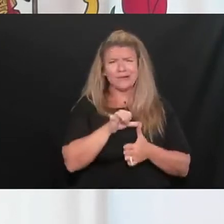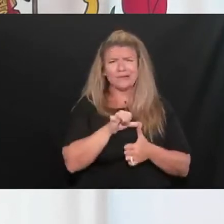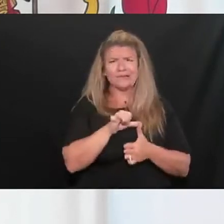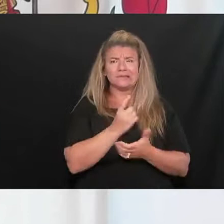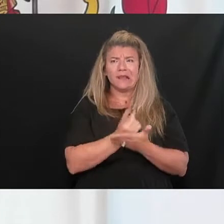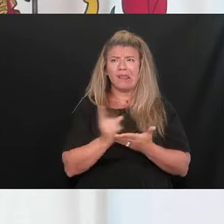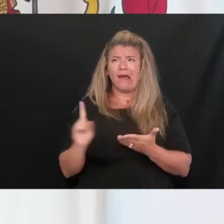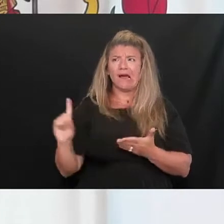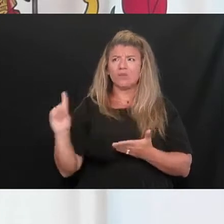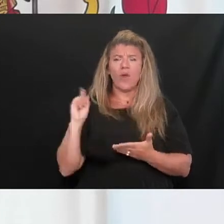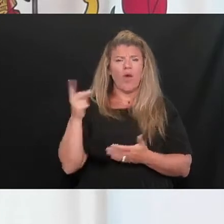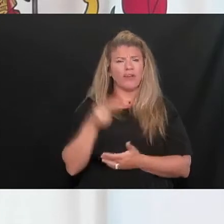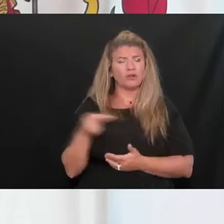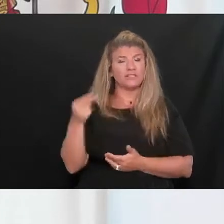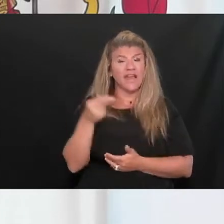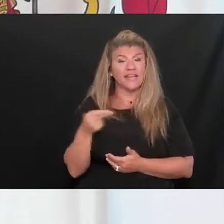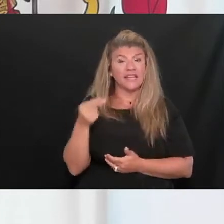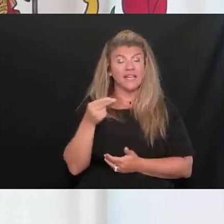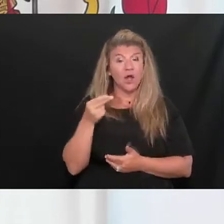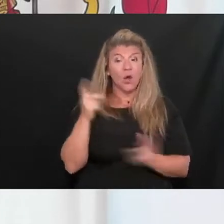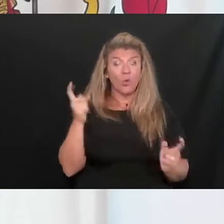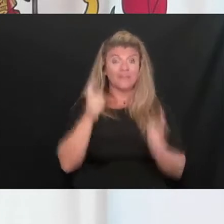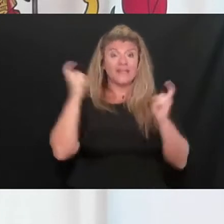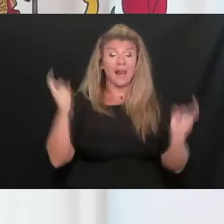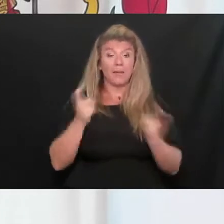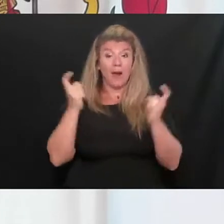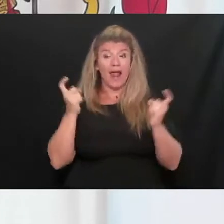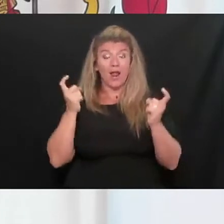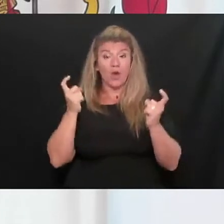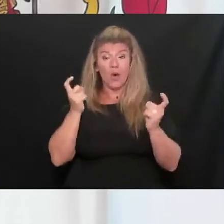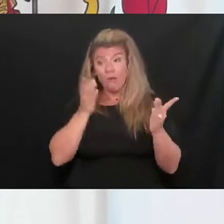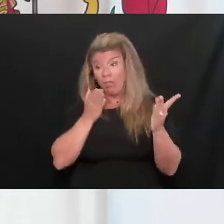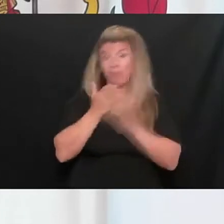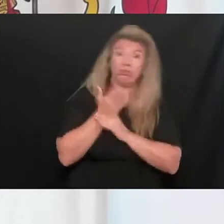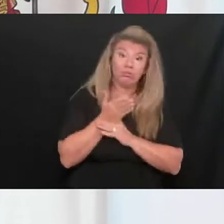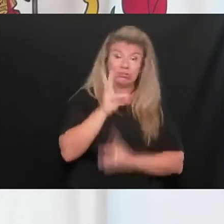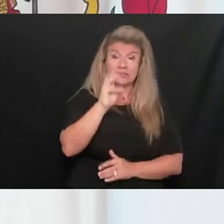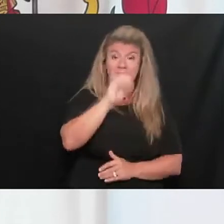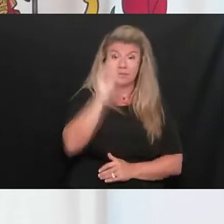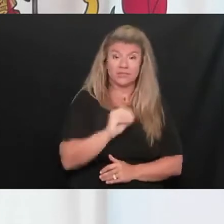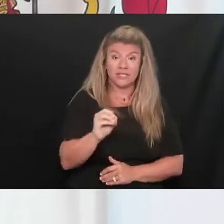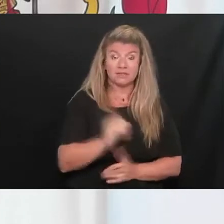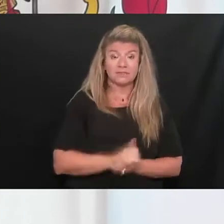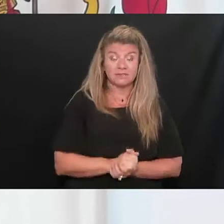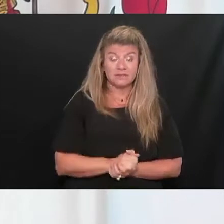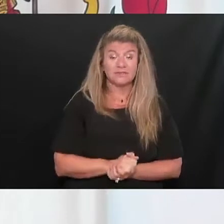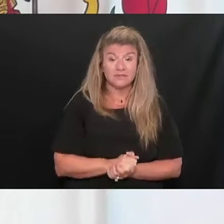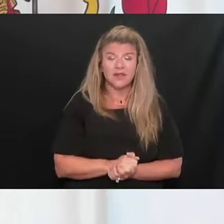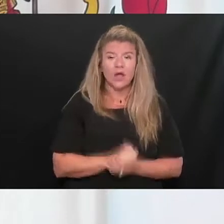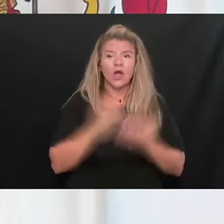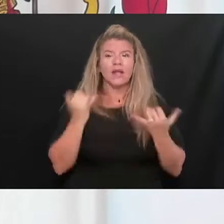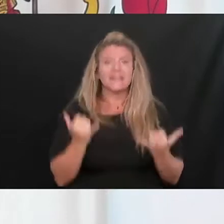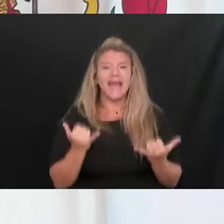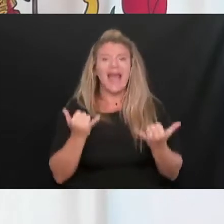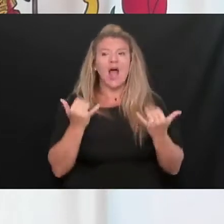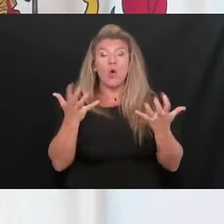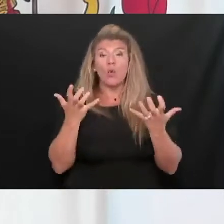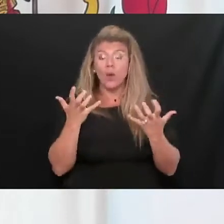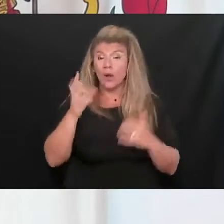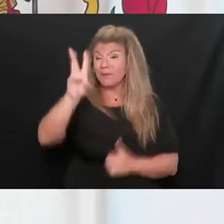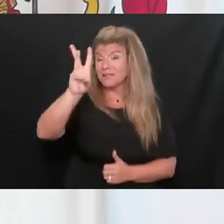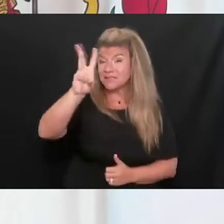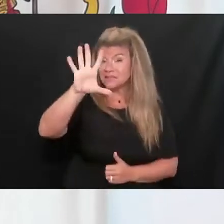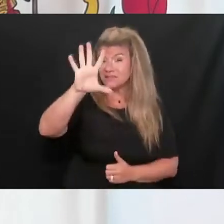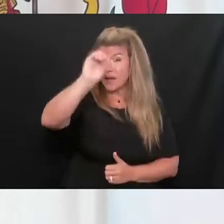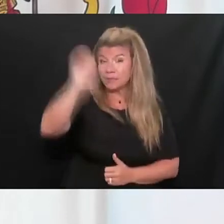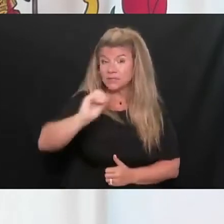last Thursday, we celebrated, we broke the 60 barrier. We're trying to target to be at